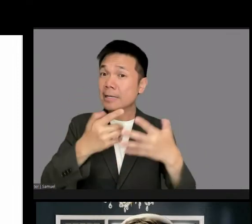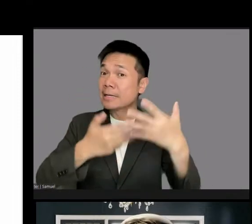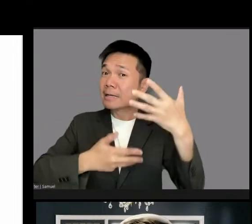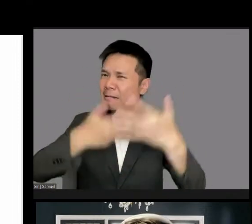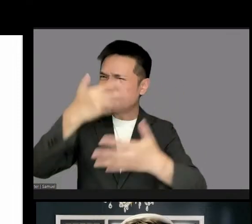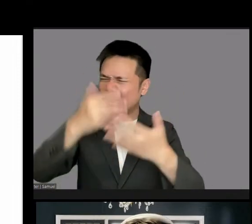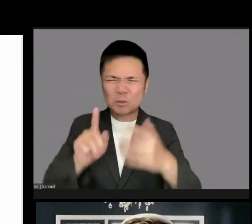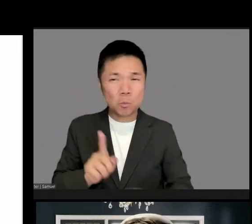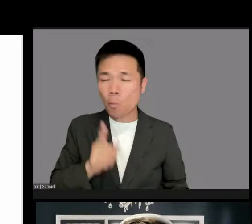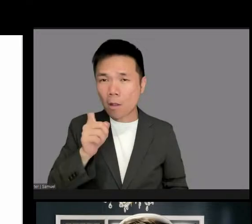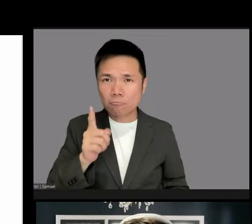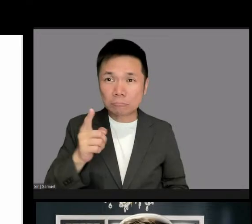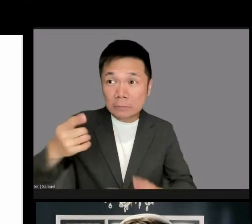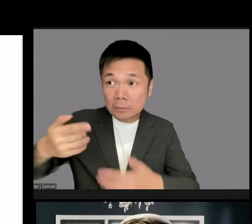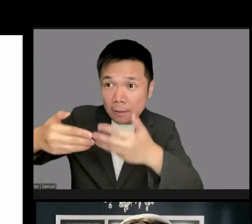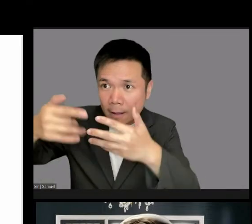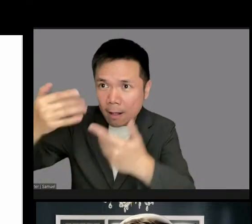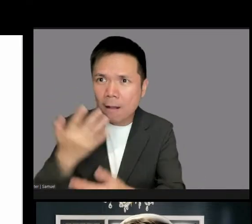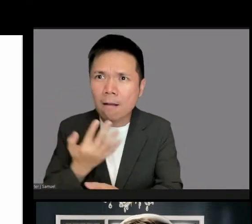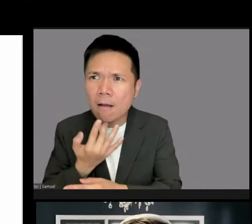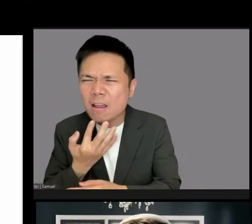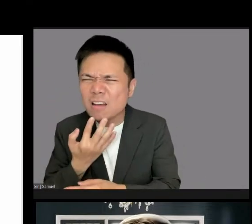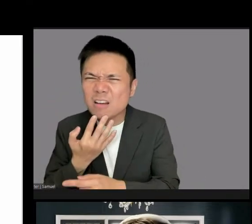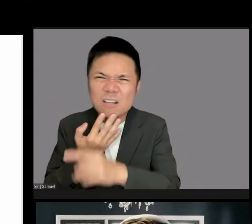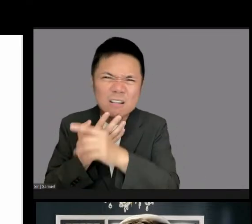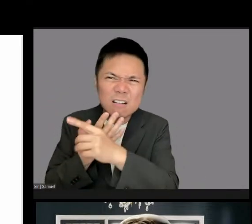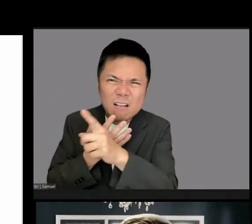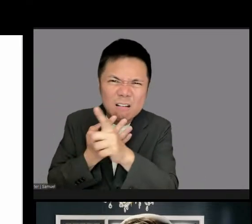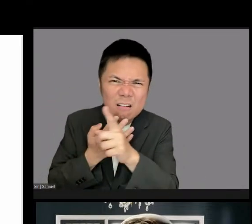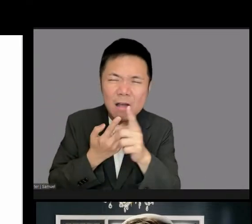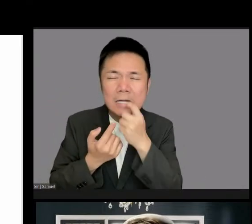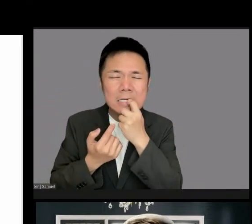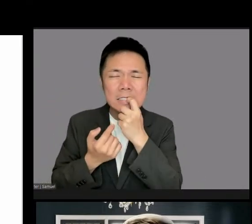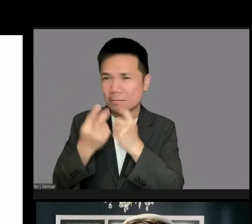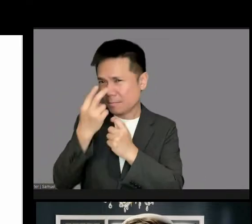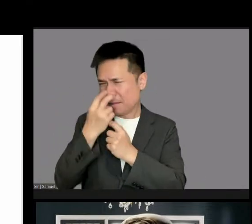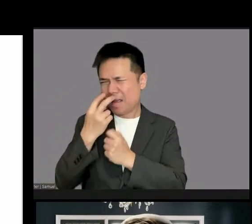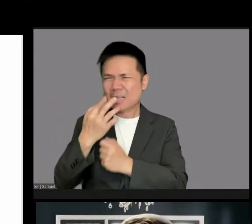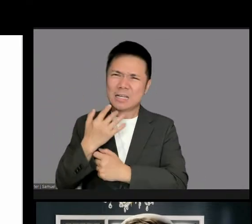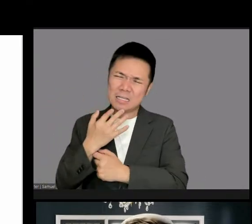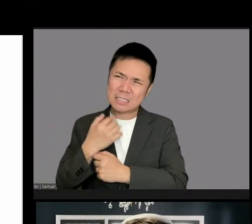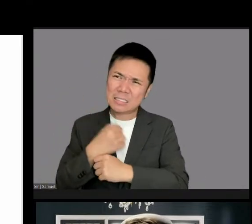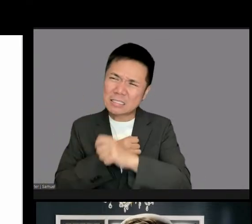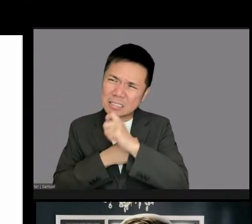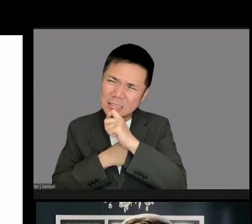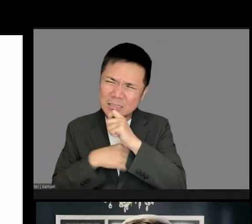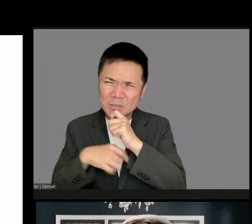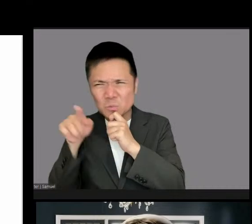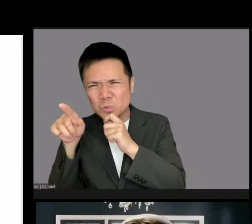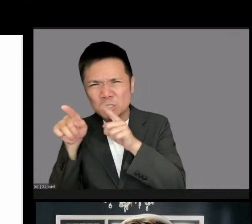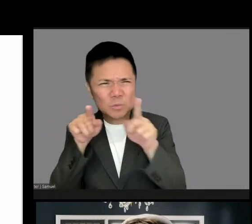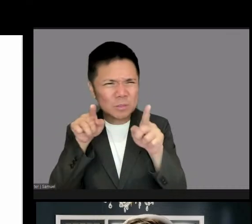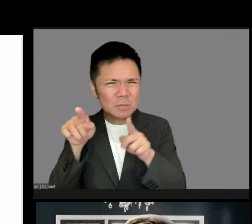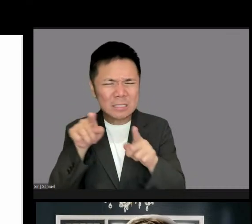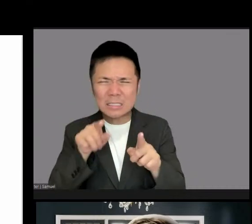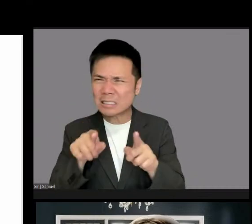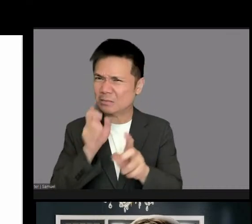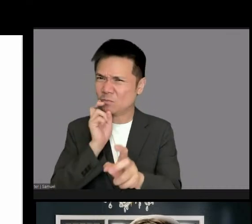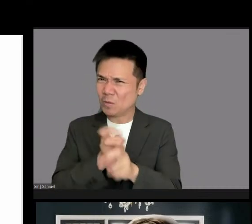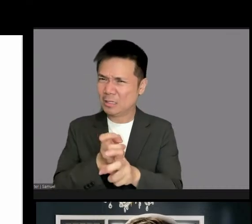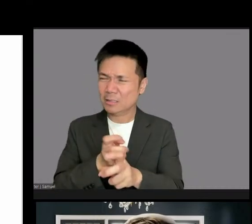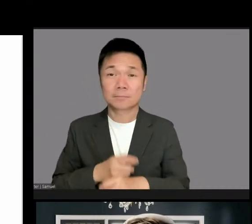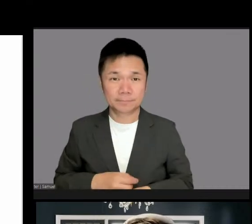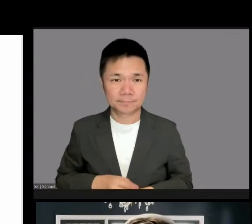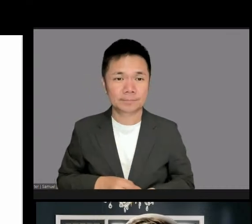that someone who has color blindness or other visual issues might really find problematic in their user experience. And